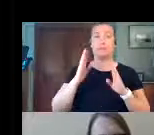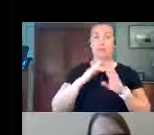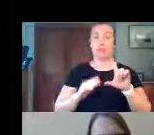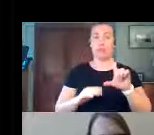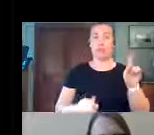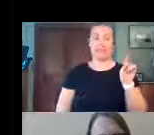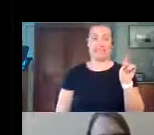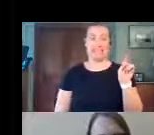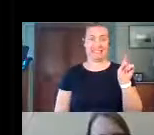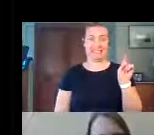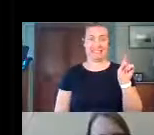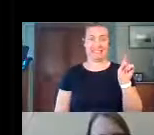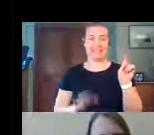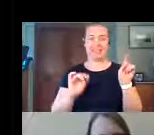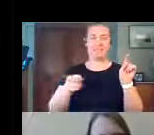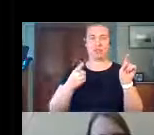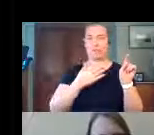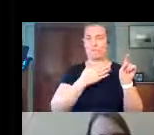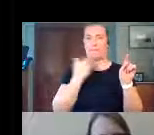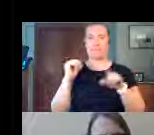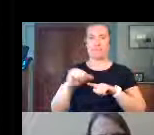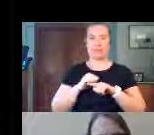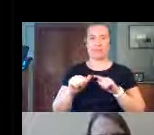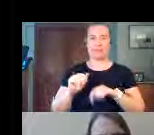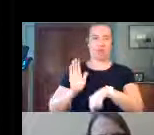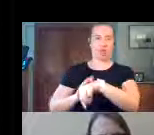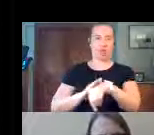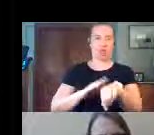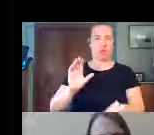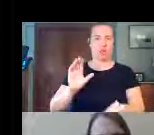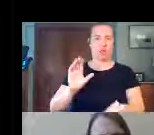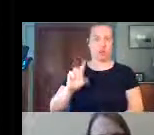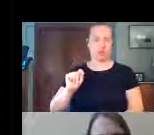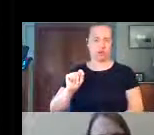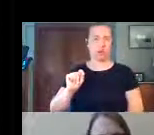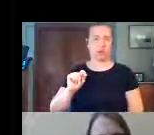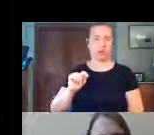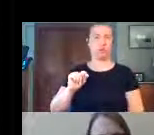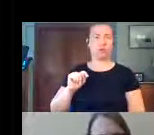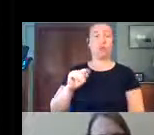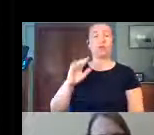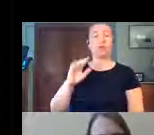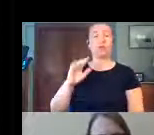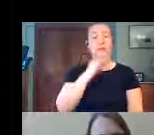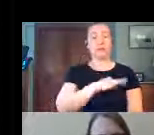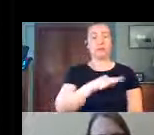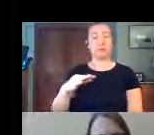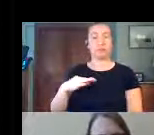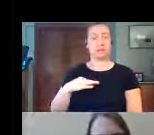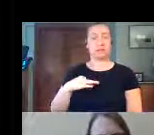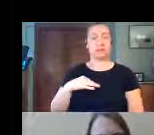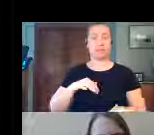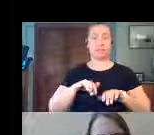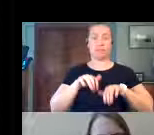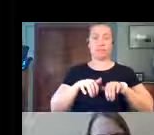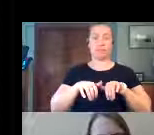that's the first best practice alert that comes up when a staff member puts in a high blood